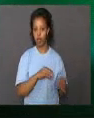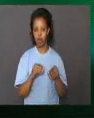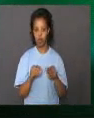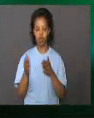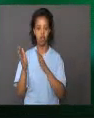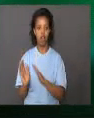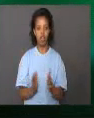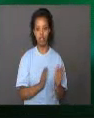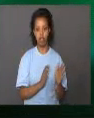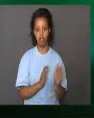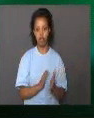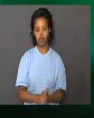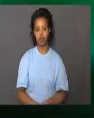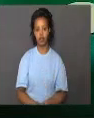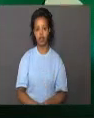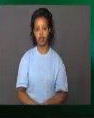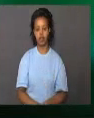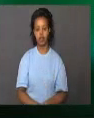Students, let's get ready.